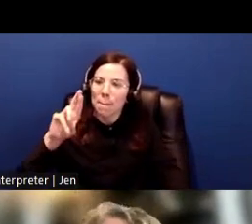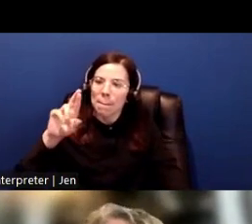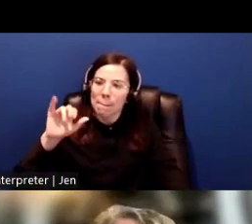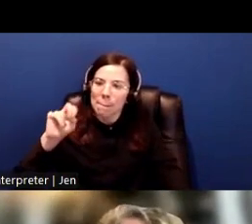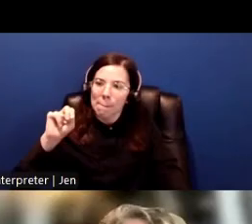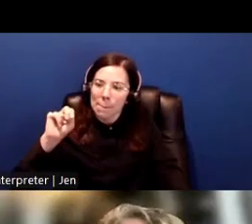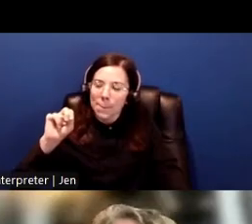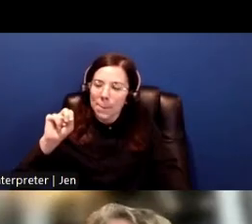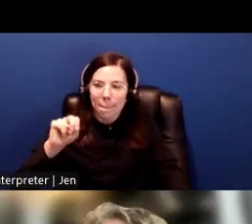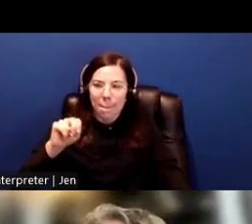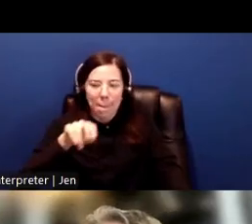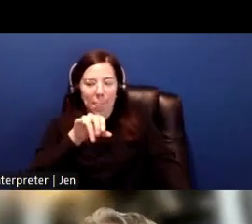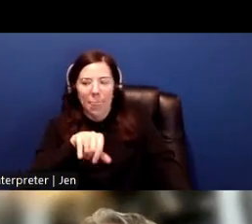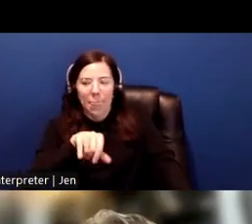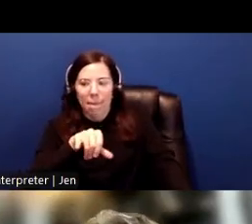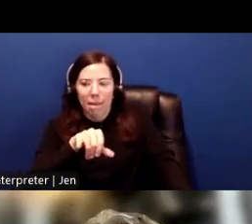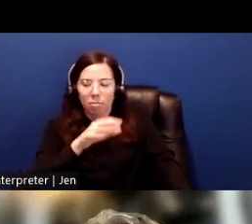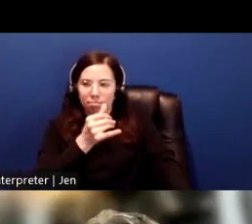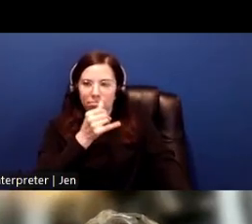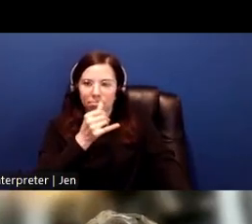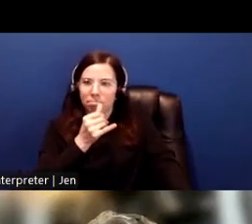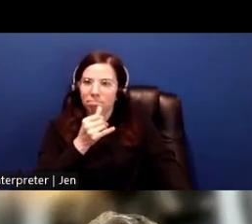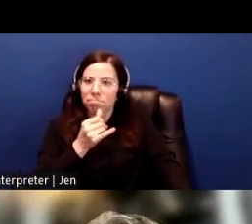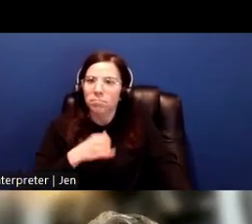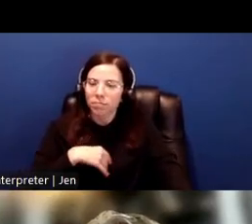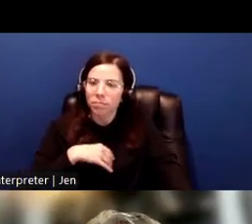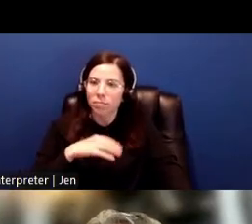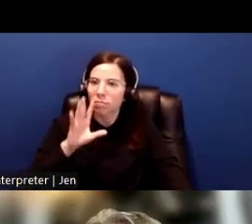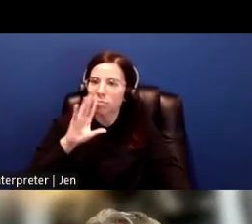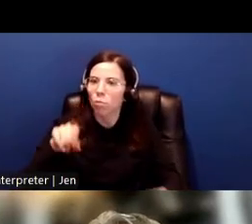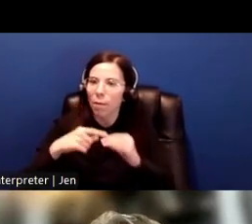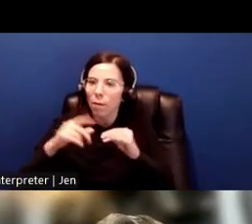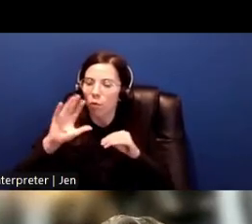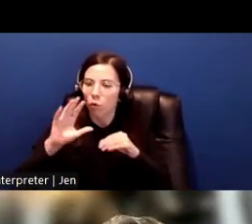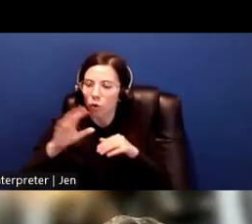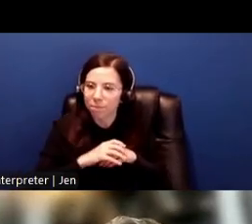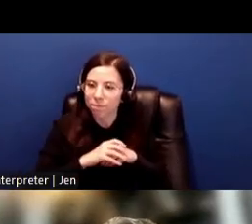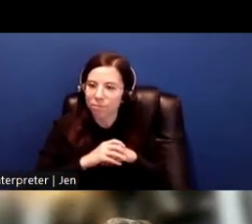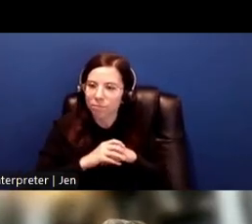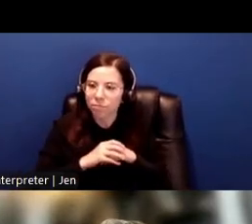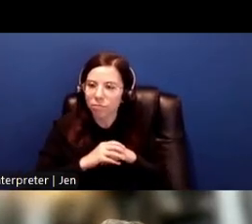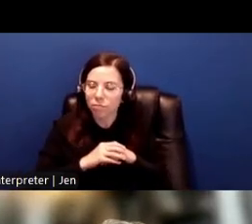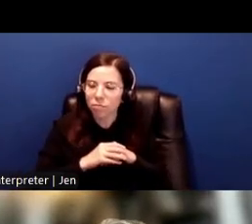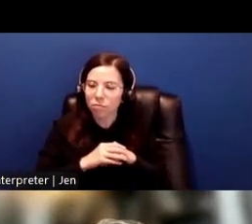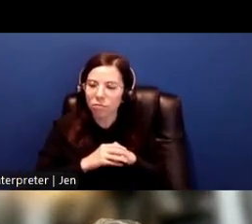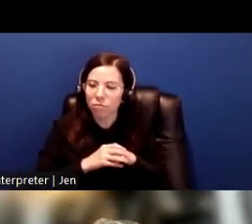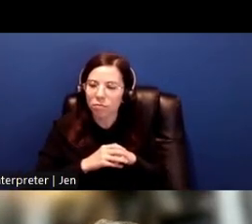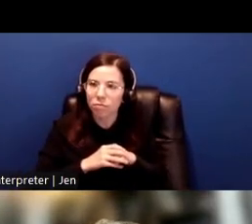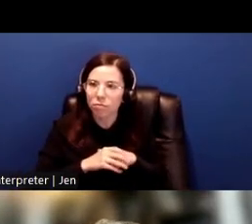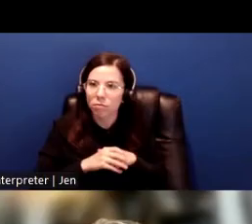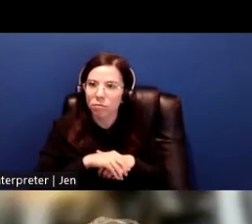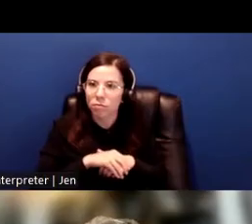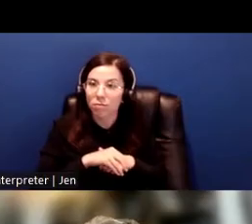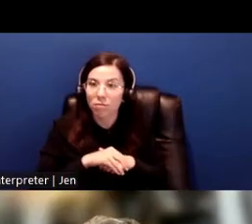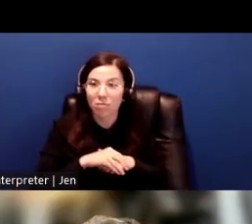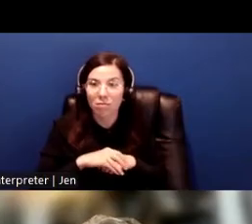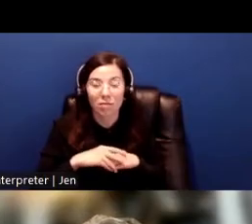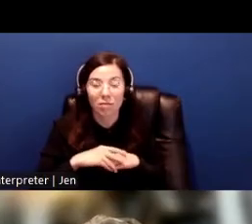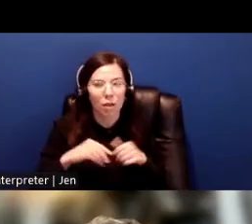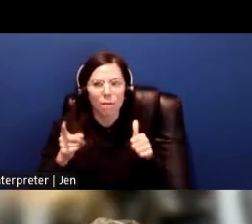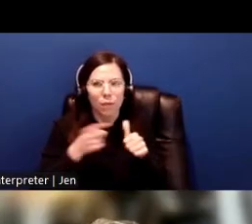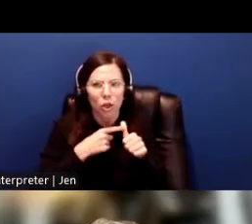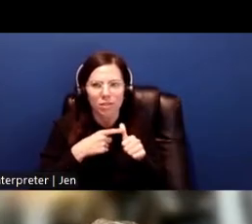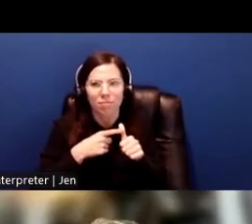is exactly what I had talked about previously. So the first thing is what was the